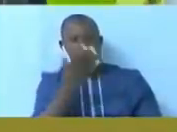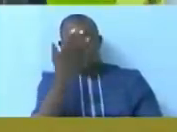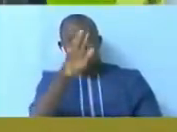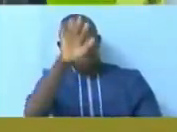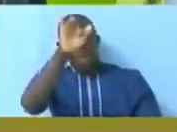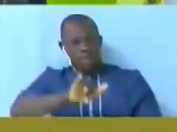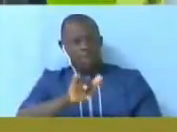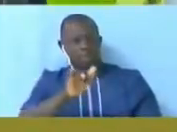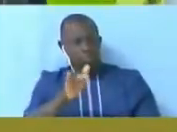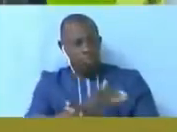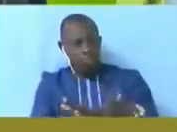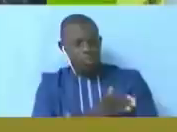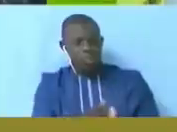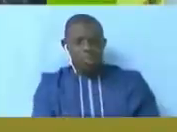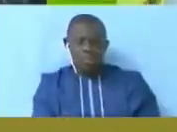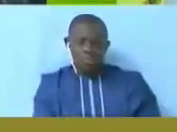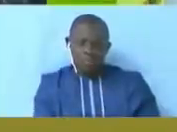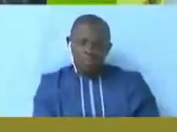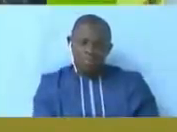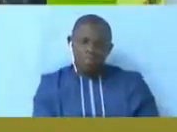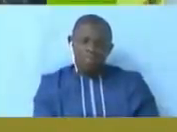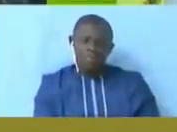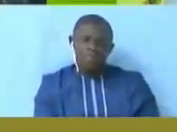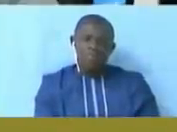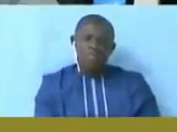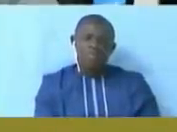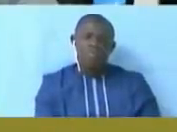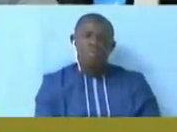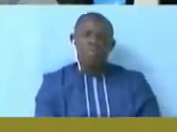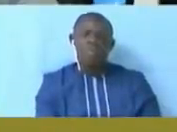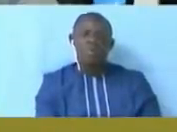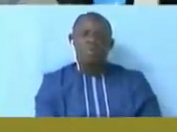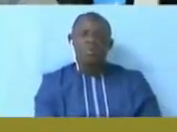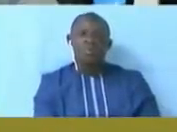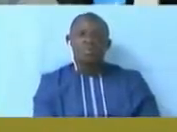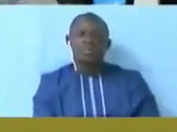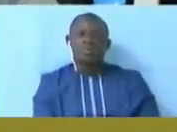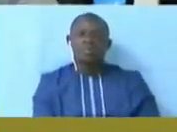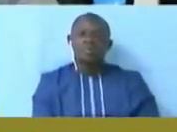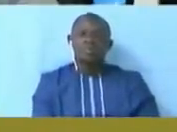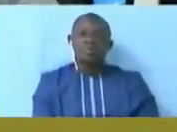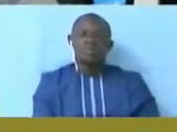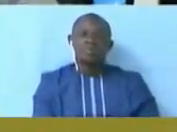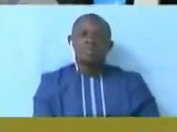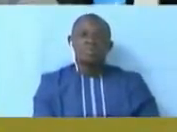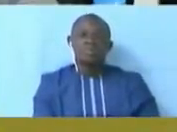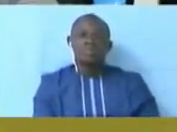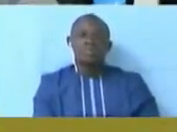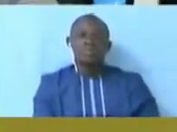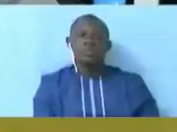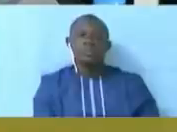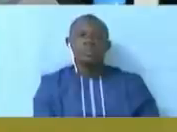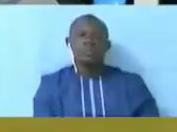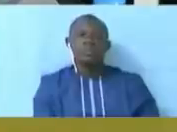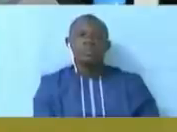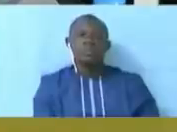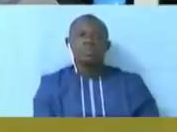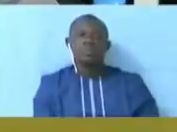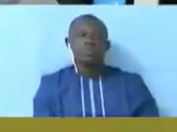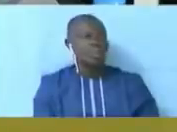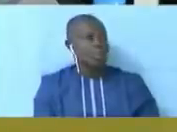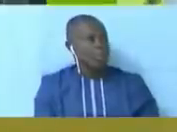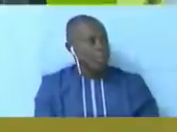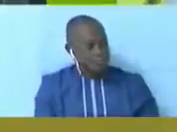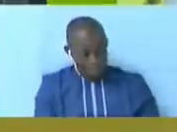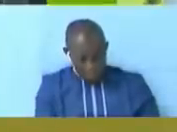years. Ana amange ko nyin lana ko me ate mem fanyi bari misal fe ron ku hakilo fu hakilo si nyin mutano ite keta modi e ya momuta ya tumi ite ate